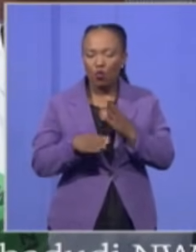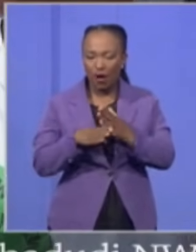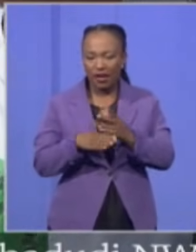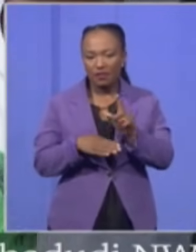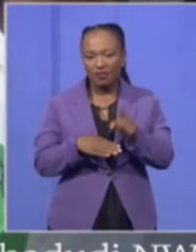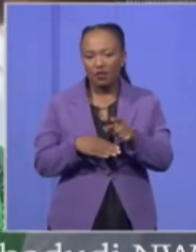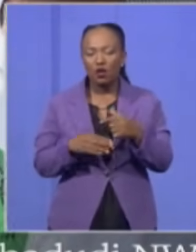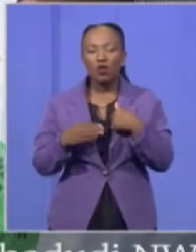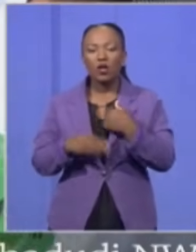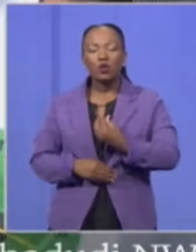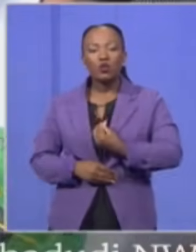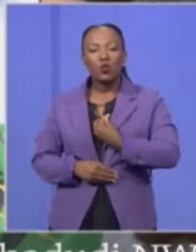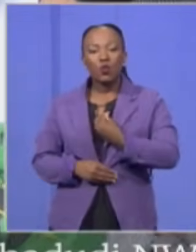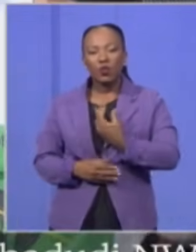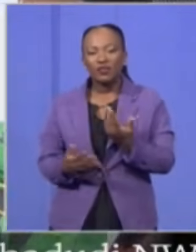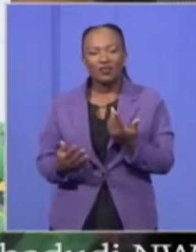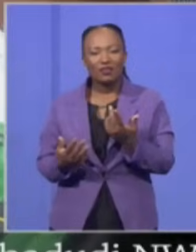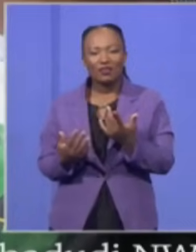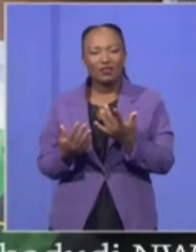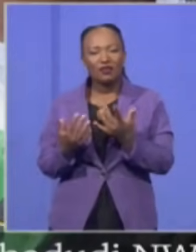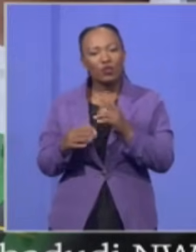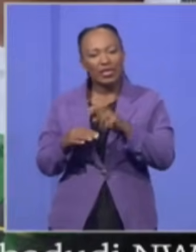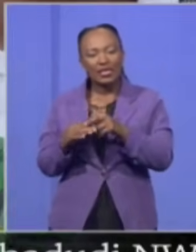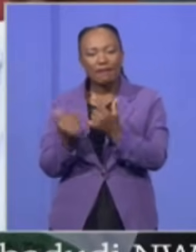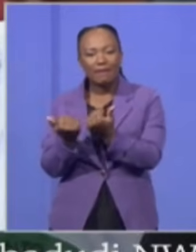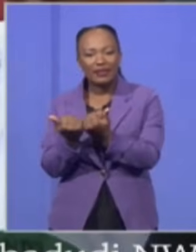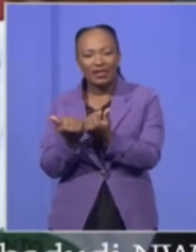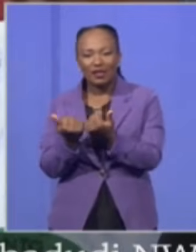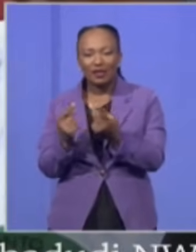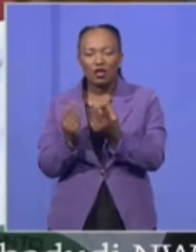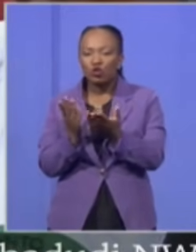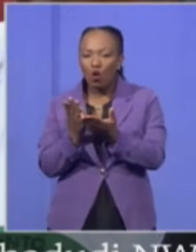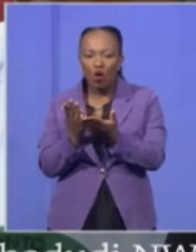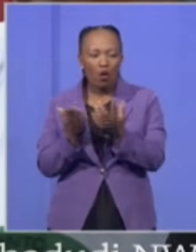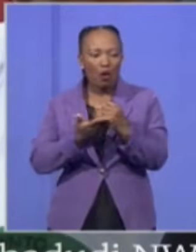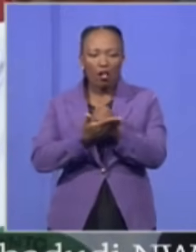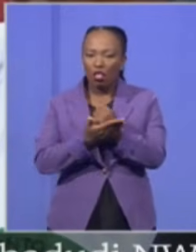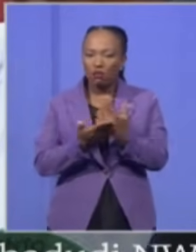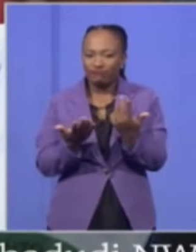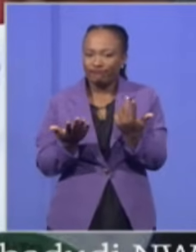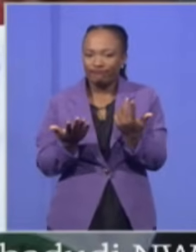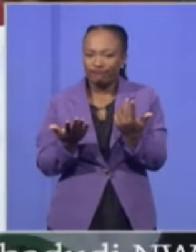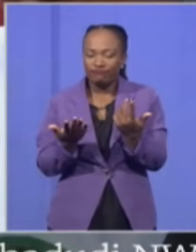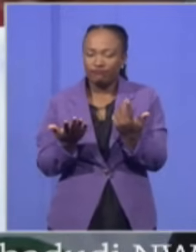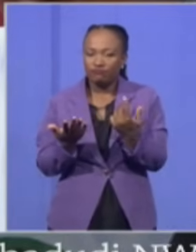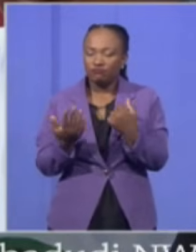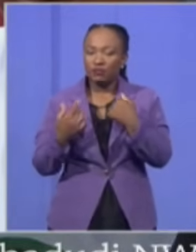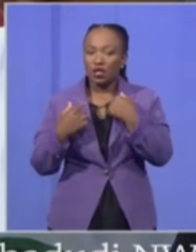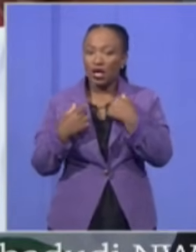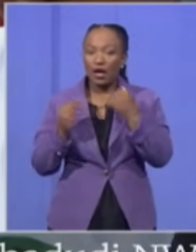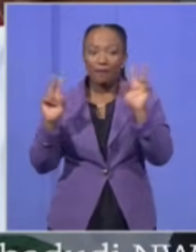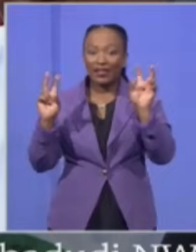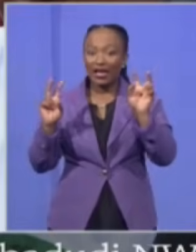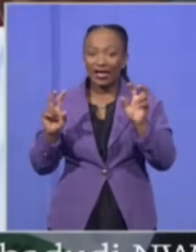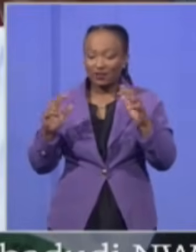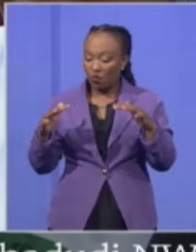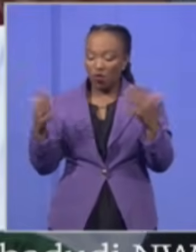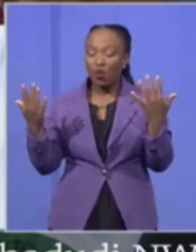ba golo dikolo ha di a re amogeliwe go dikolo ha rena motlakase di parafine ha